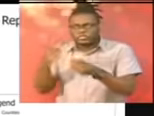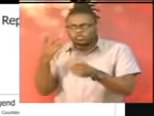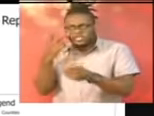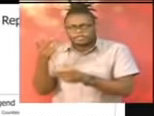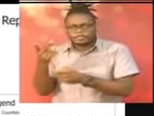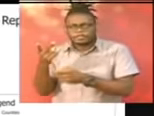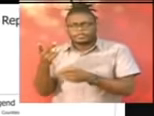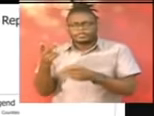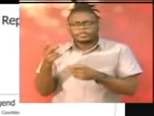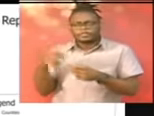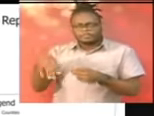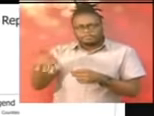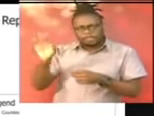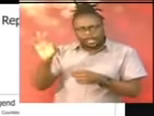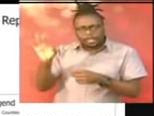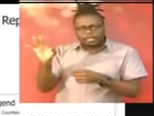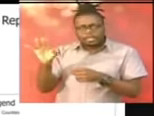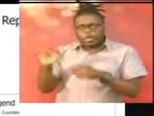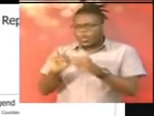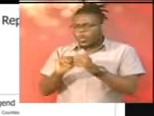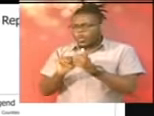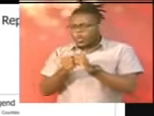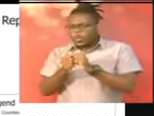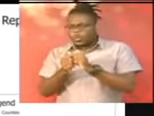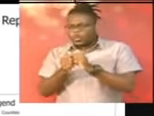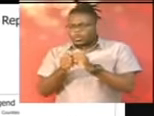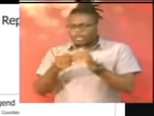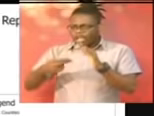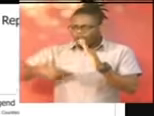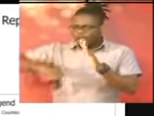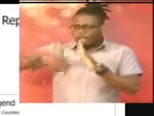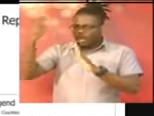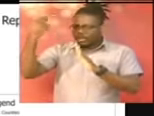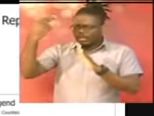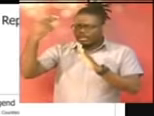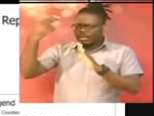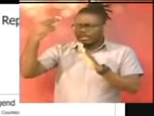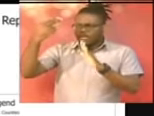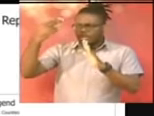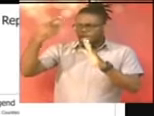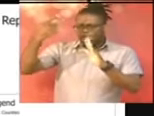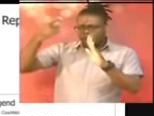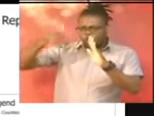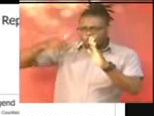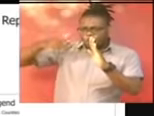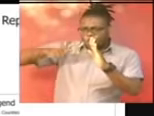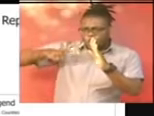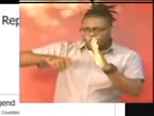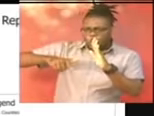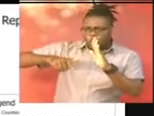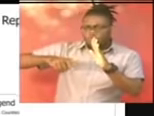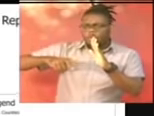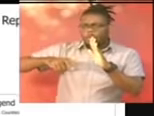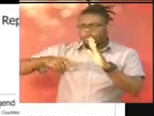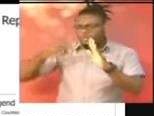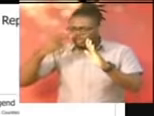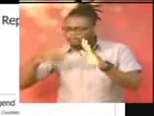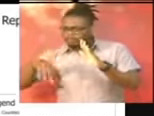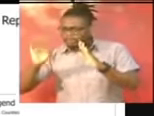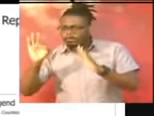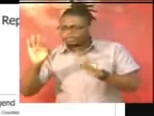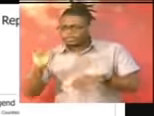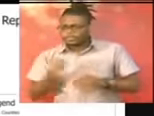downward trends. So we are seeing areas which are showing the increases, the continuous increases, and areas which are showing the